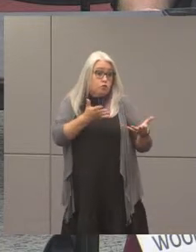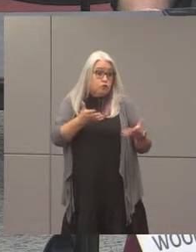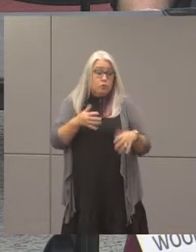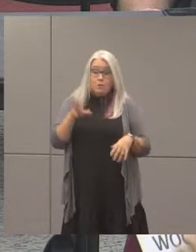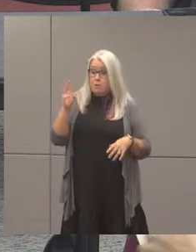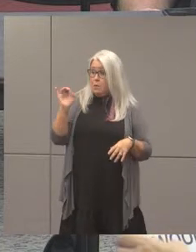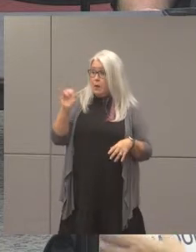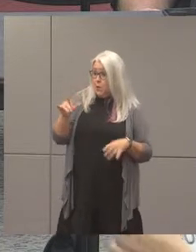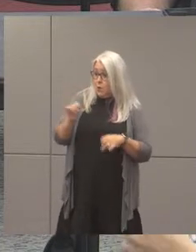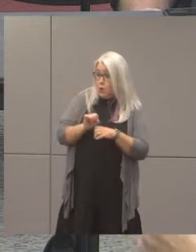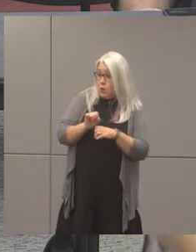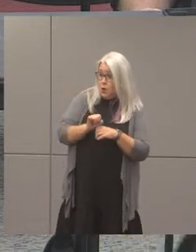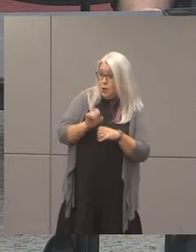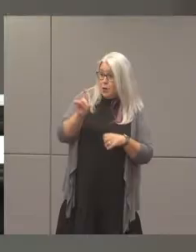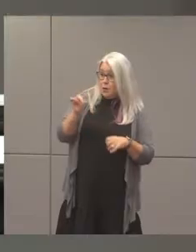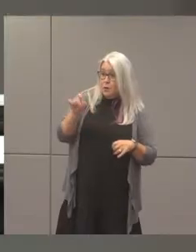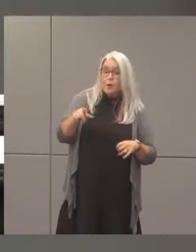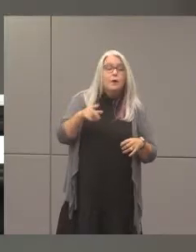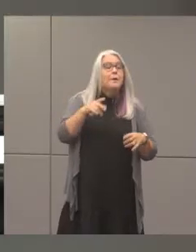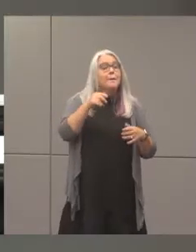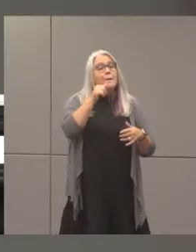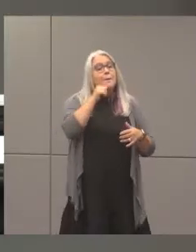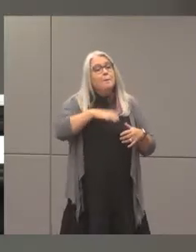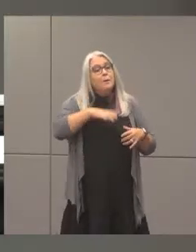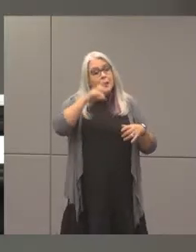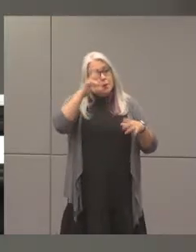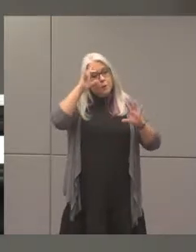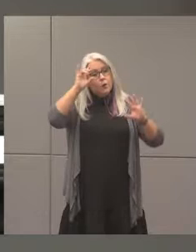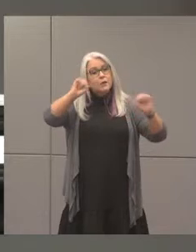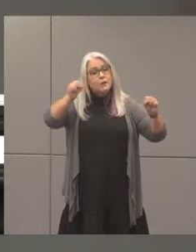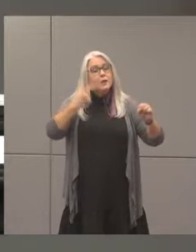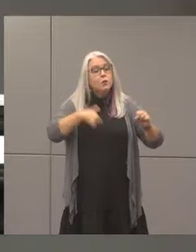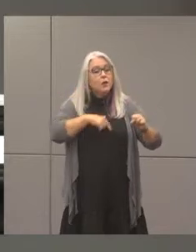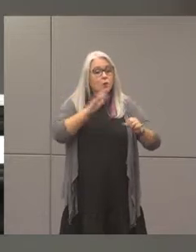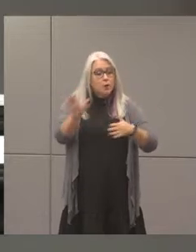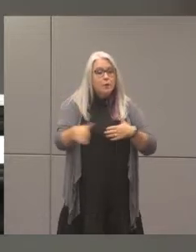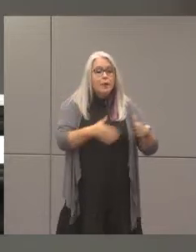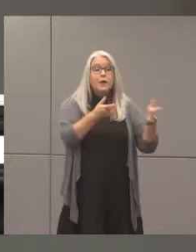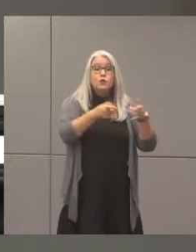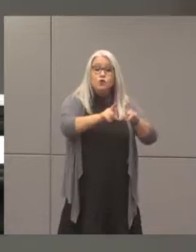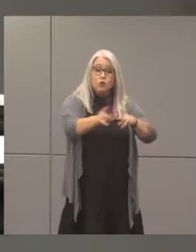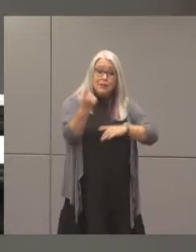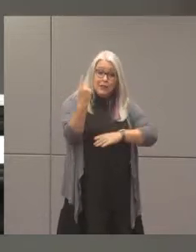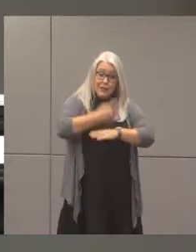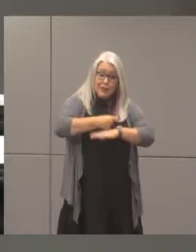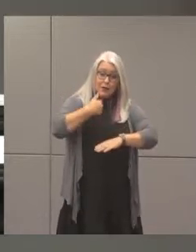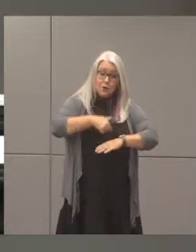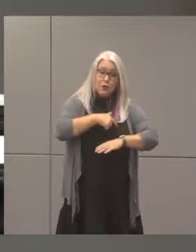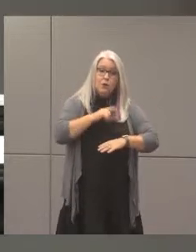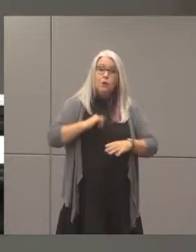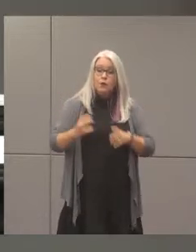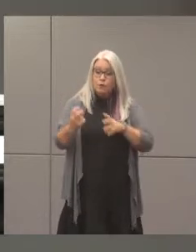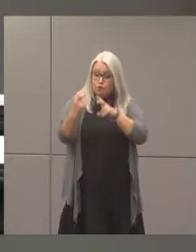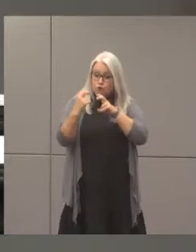Okay. So, Madam President, we will plan this for during the day, and you and I will get together and talk about this soon.